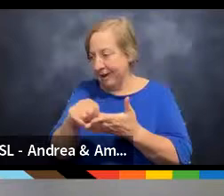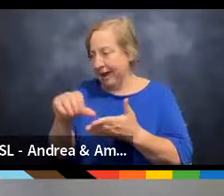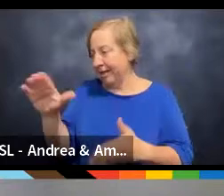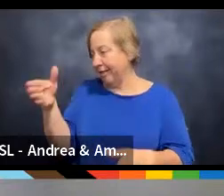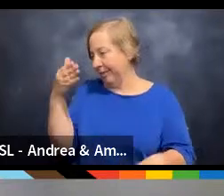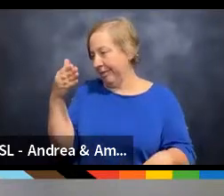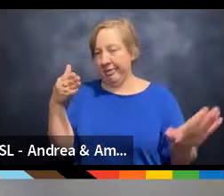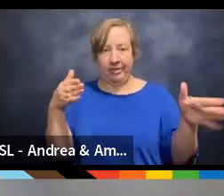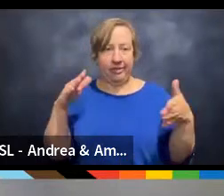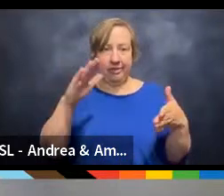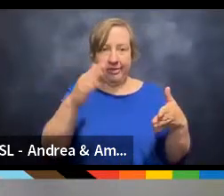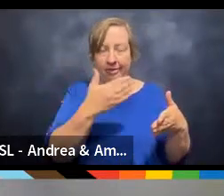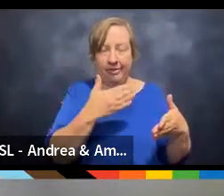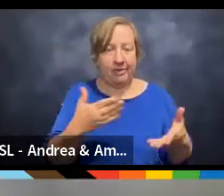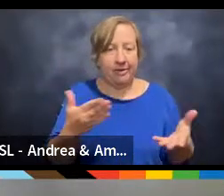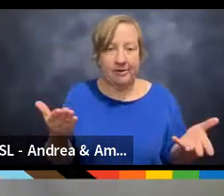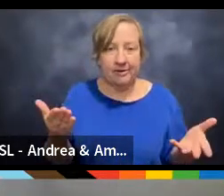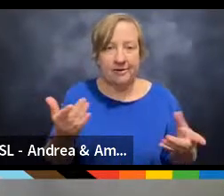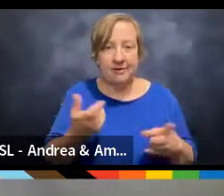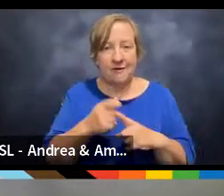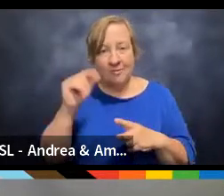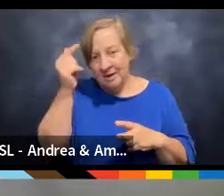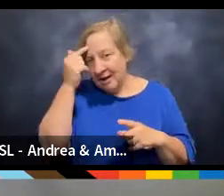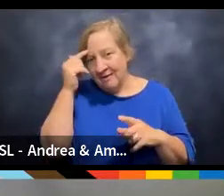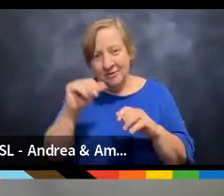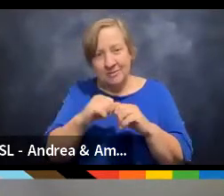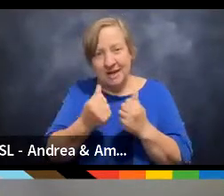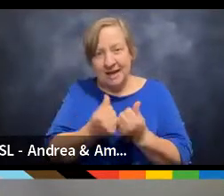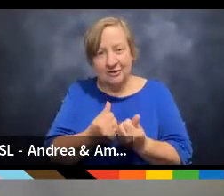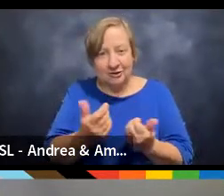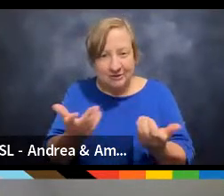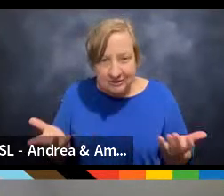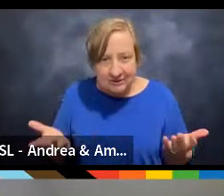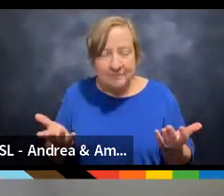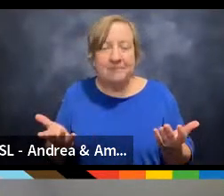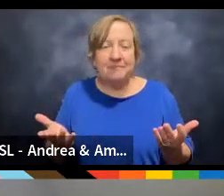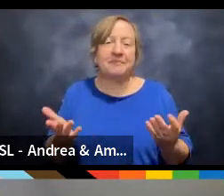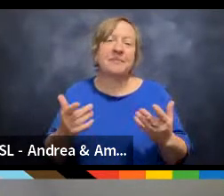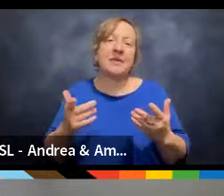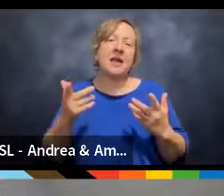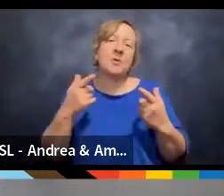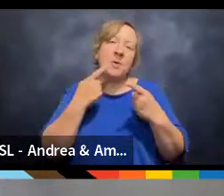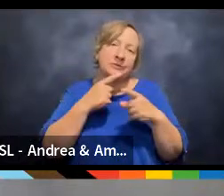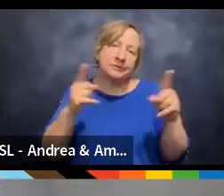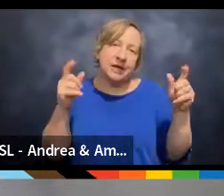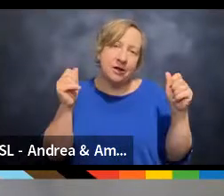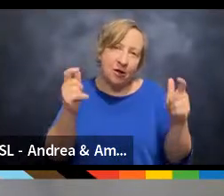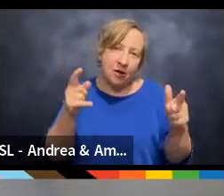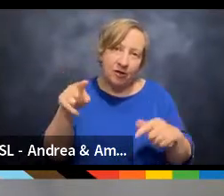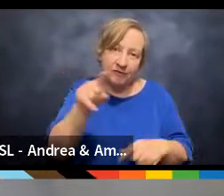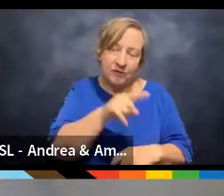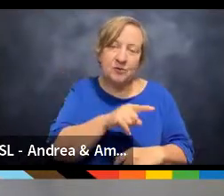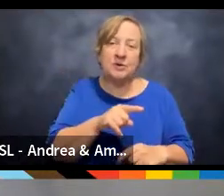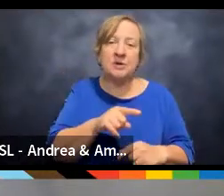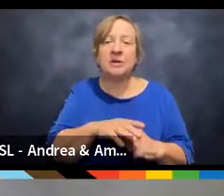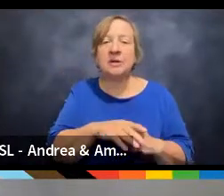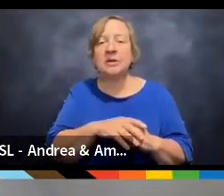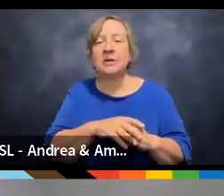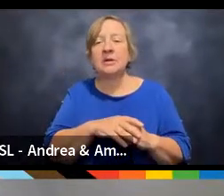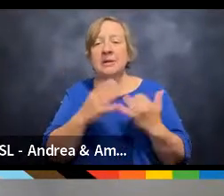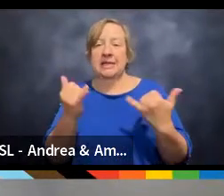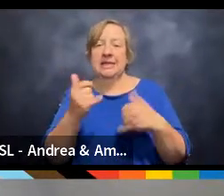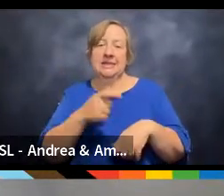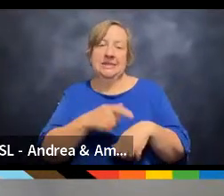in from government agencies. So I just want to say to all of us, it's the time